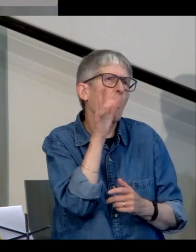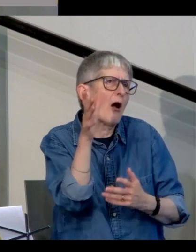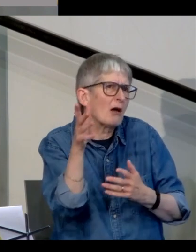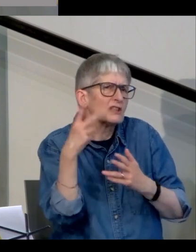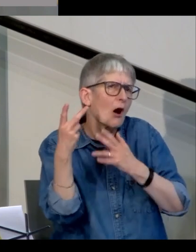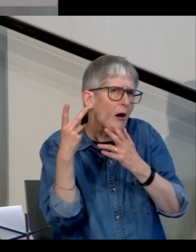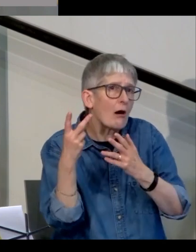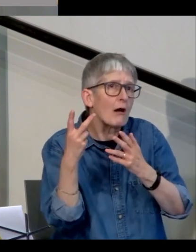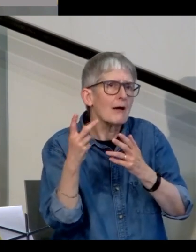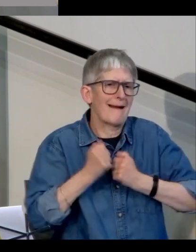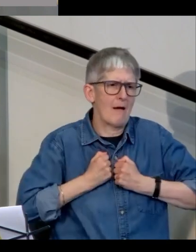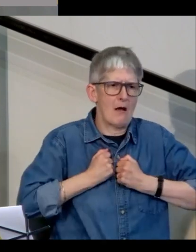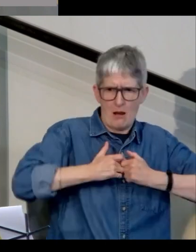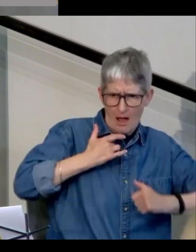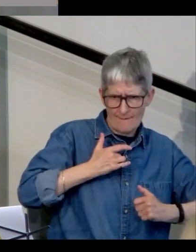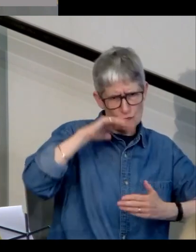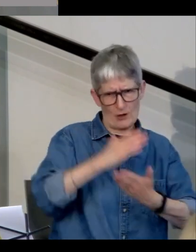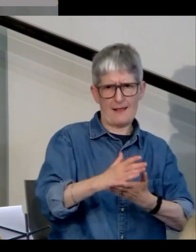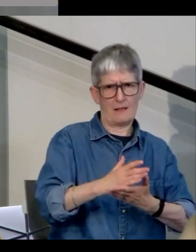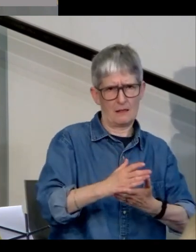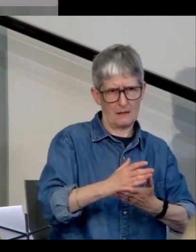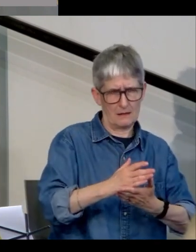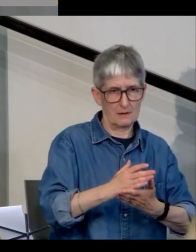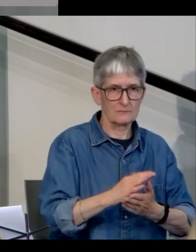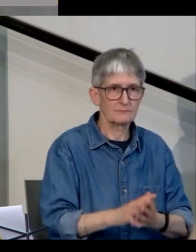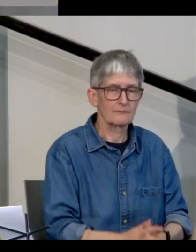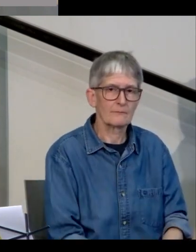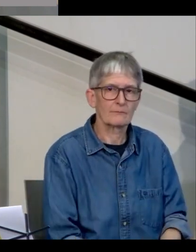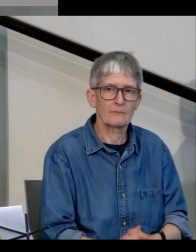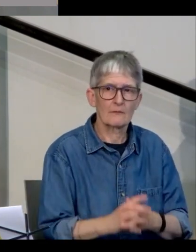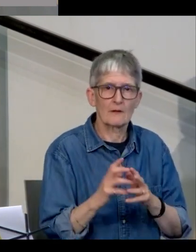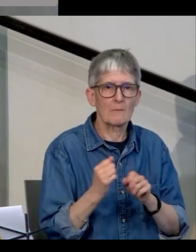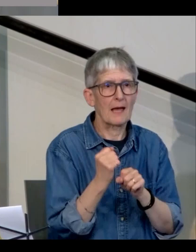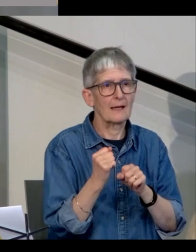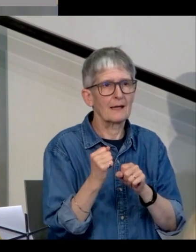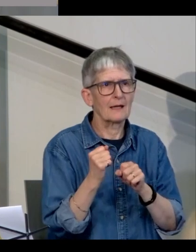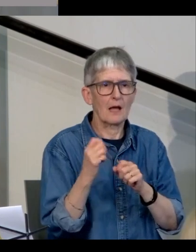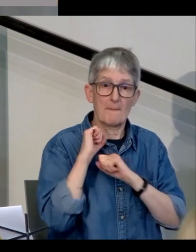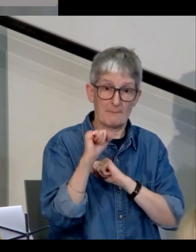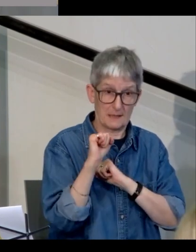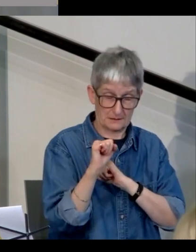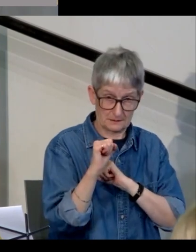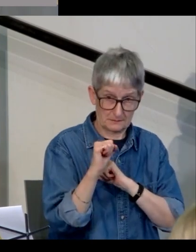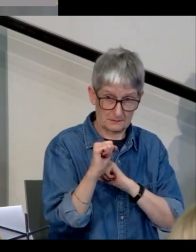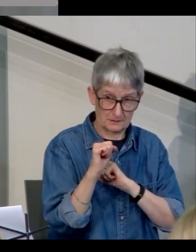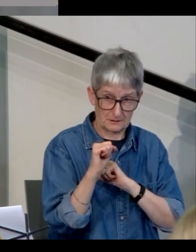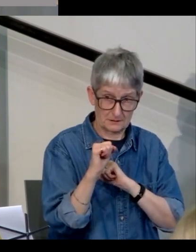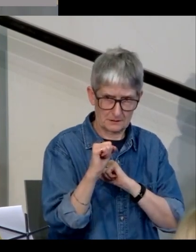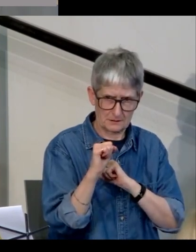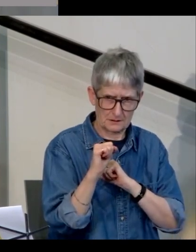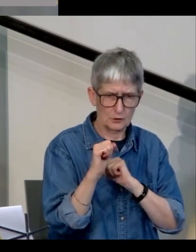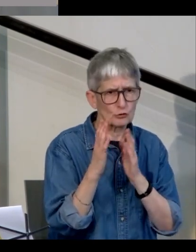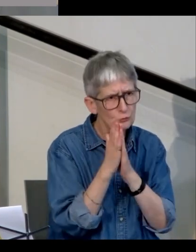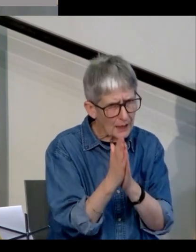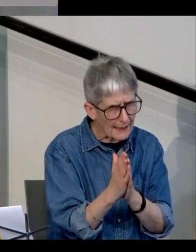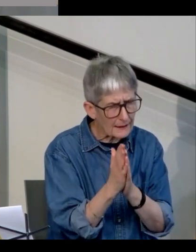We want it to be our life and our lifestyle. Lord, maybe we need to make a commitment to commit to pray